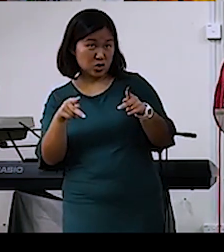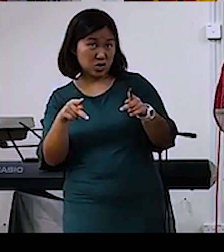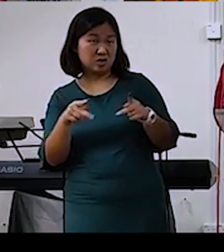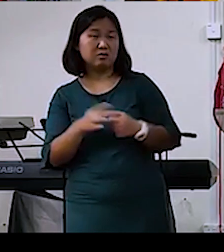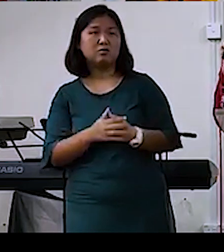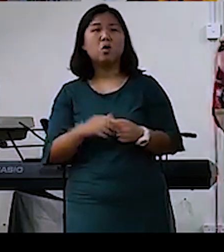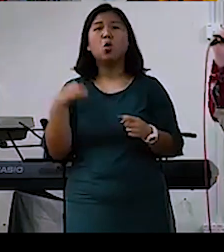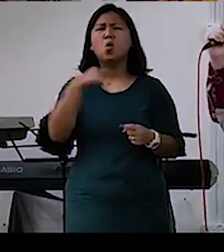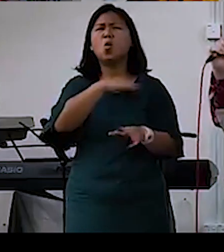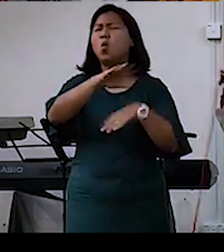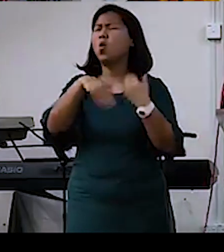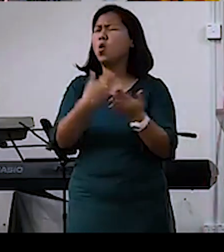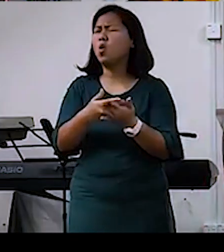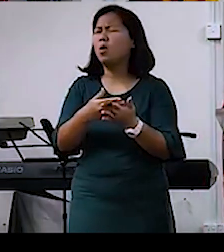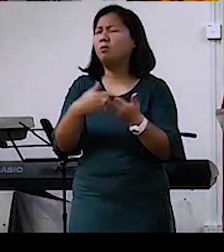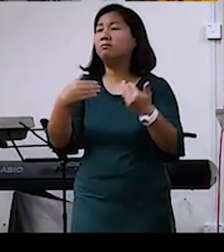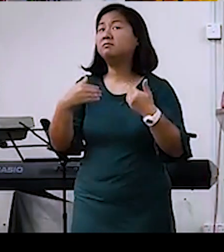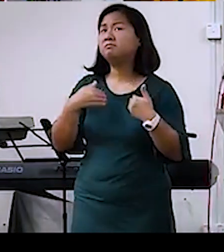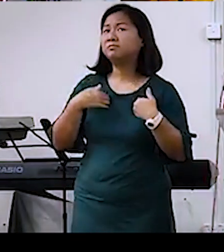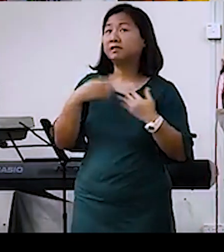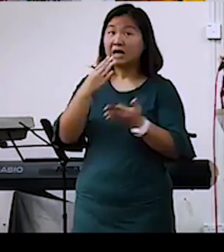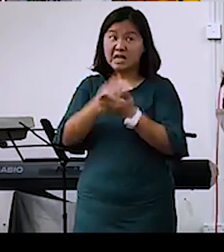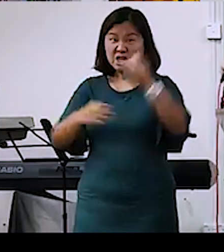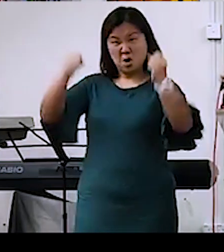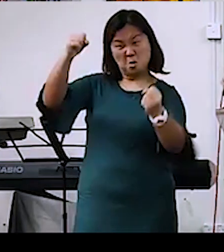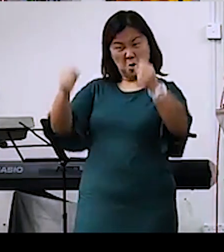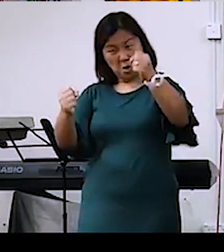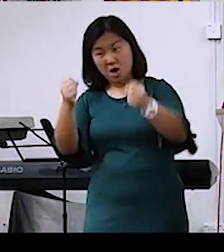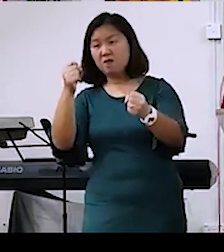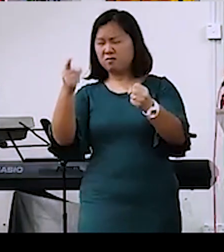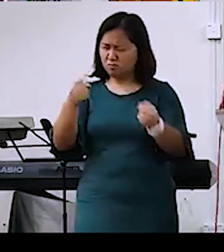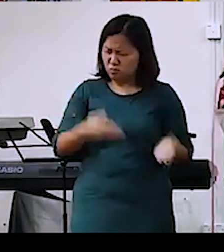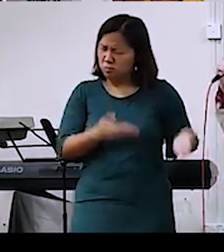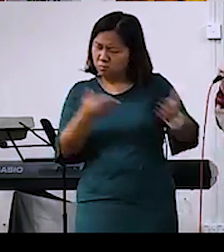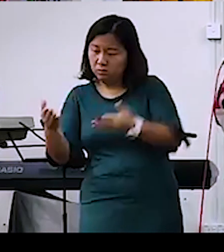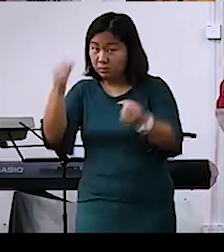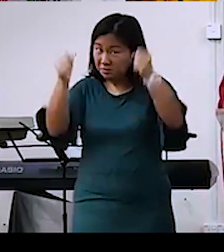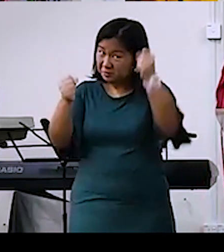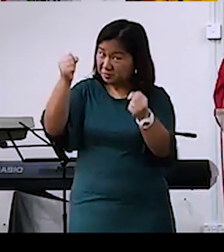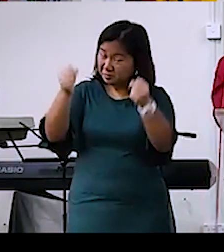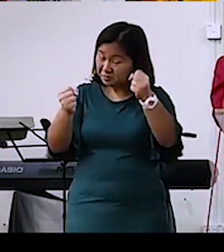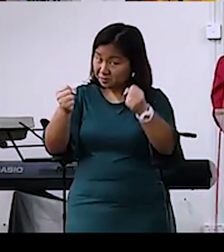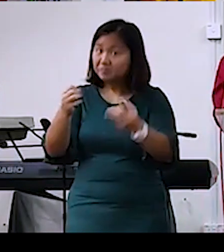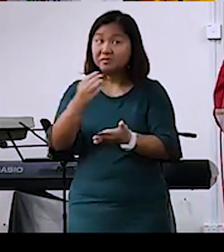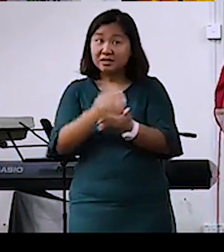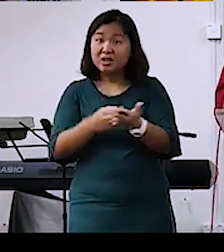be friendly. So we all have different gifts. Some of you like driving. You can fetch people with your car. So we all have gifts. Let me tell you this gentle